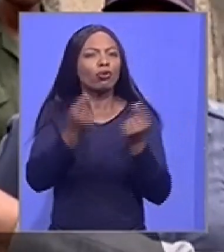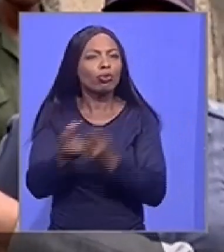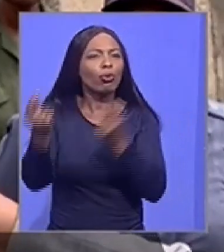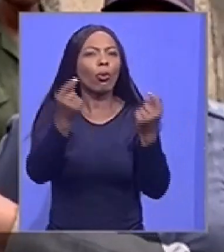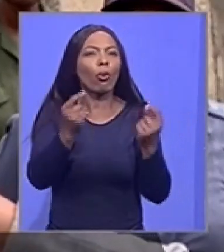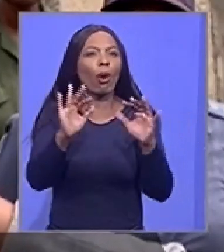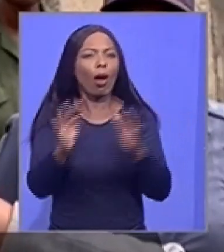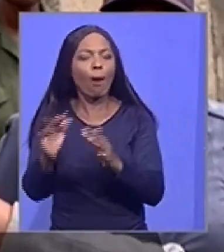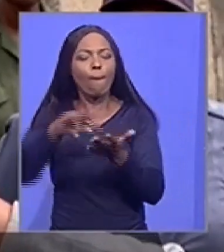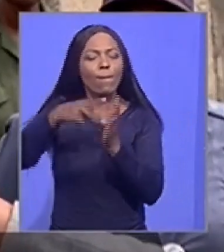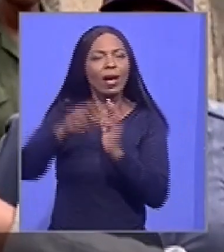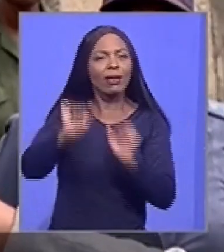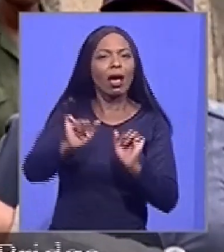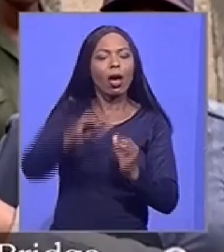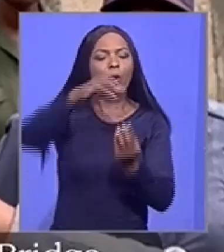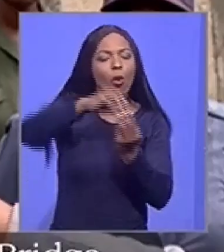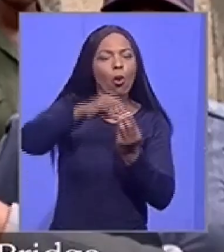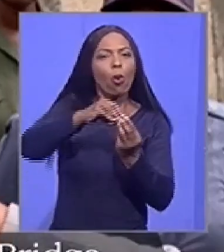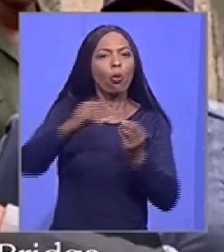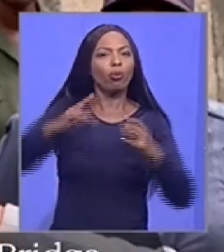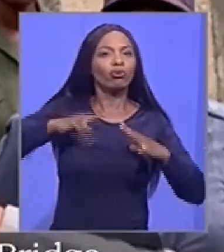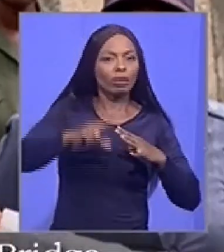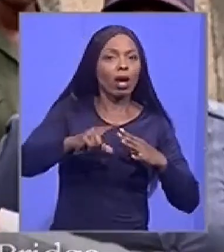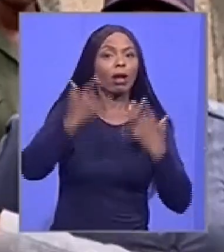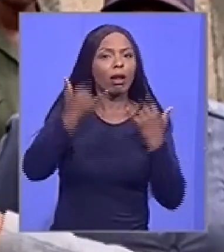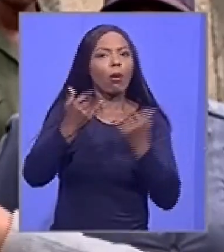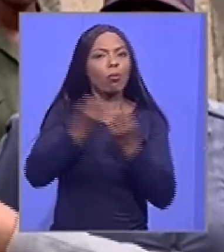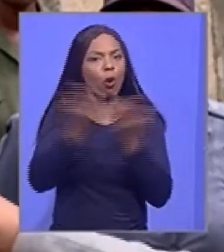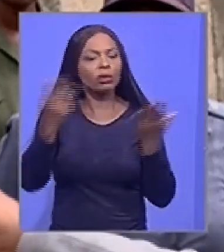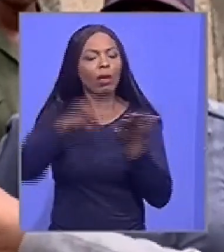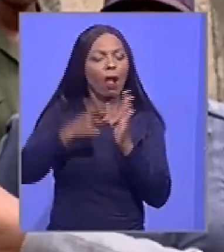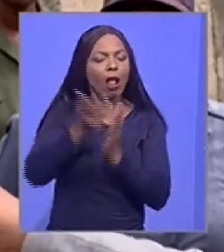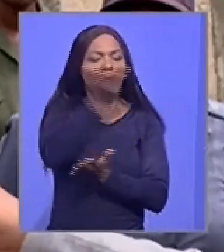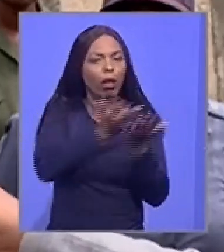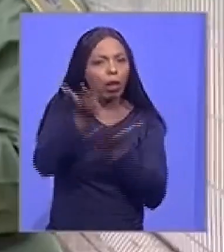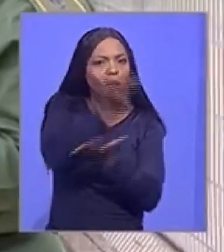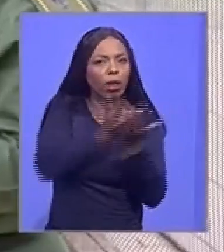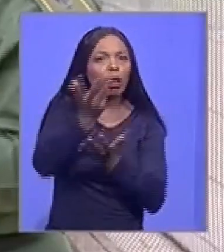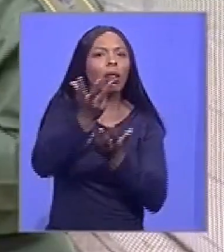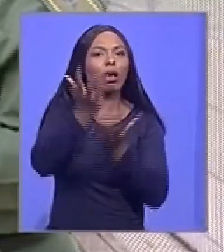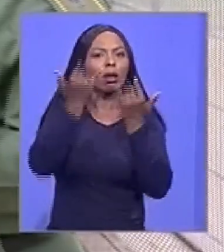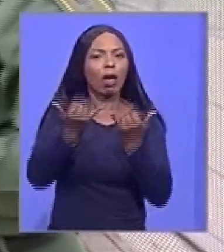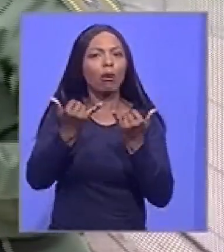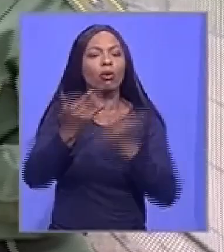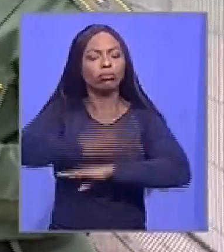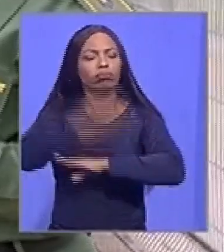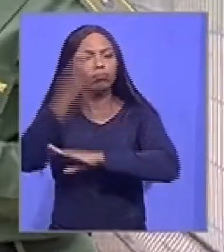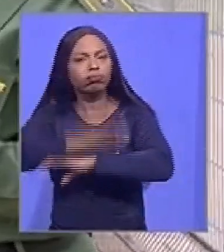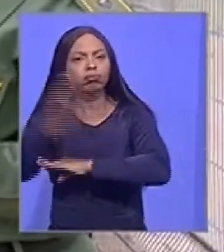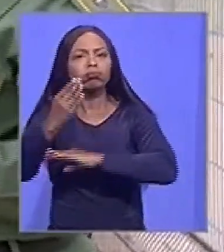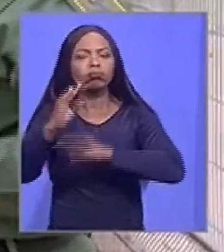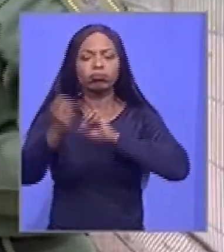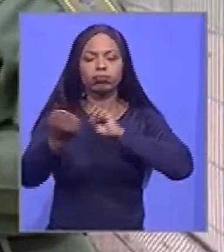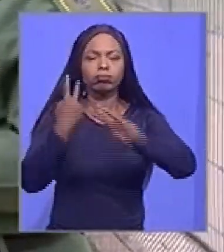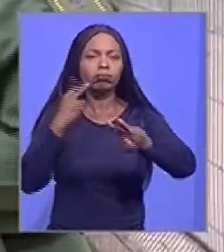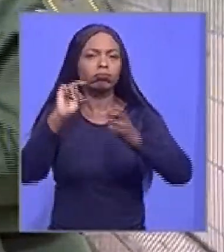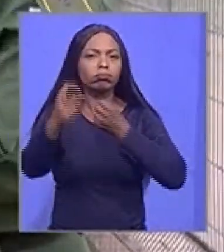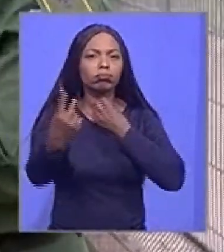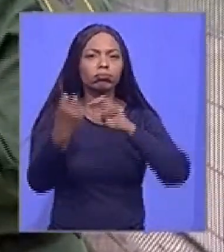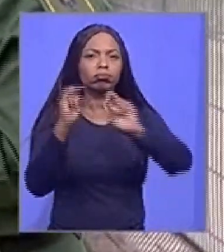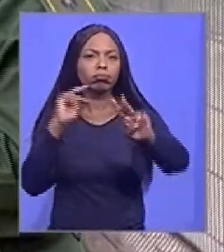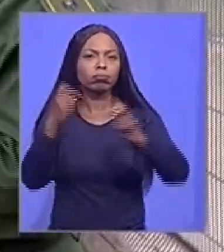festive plan, as it were. So to that extent, we had engaged on the plan in terms of how we're managing the corridor, in terms of the management of the traffic